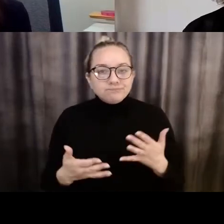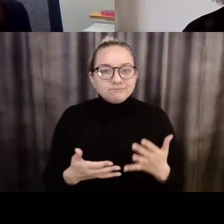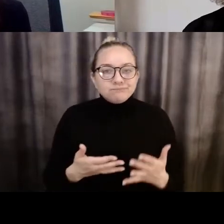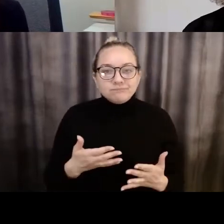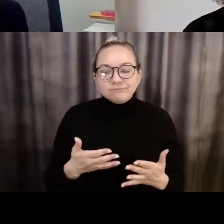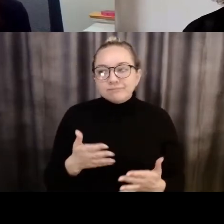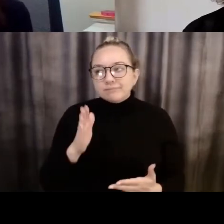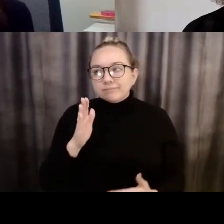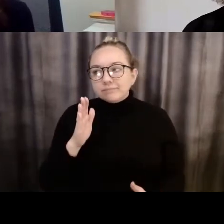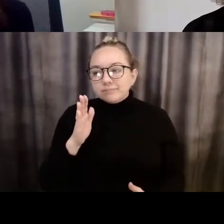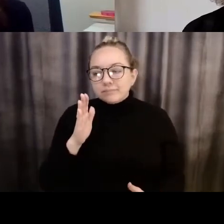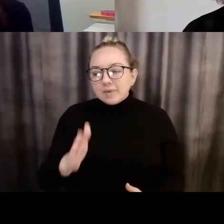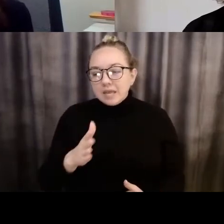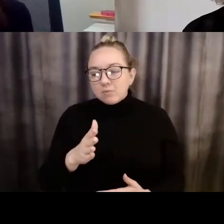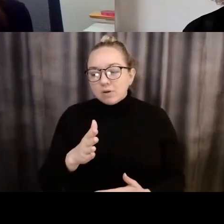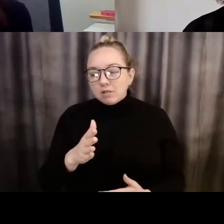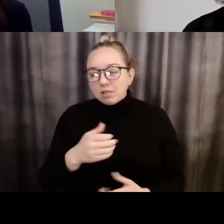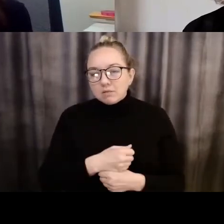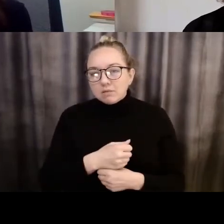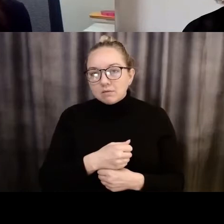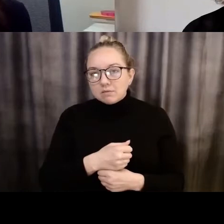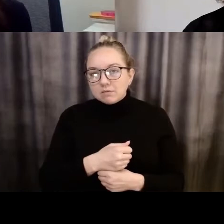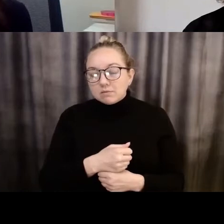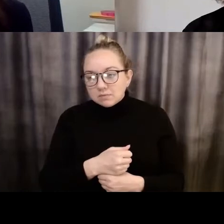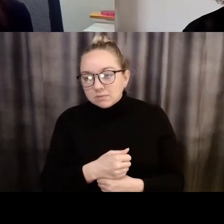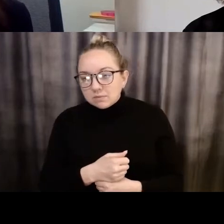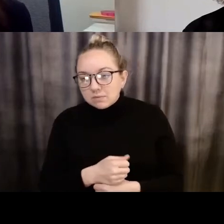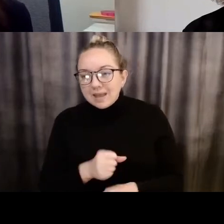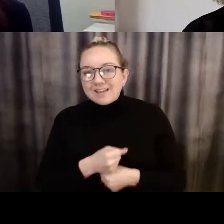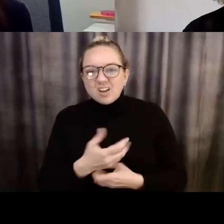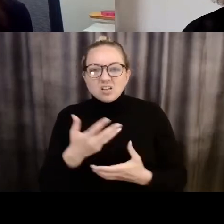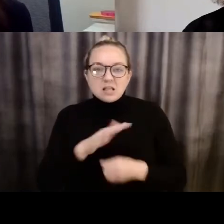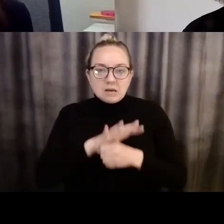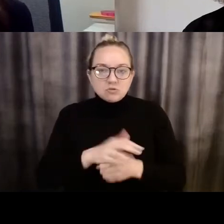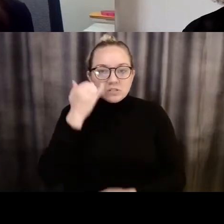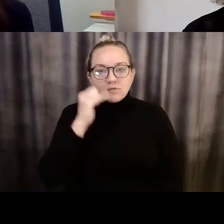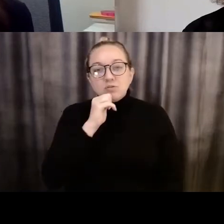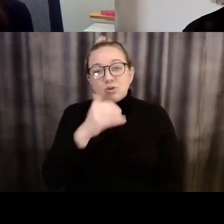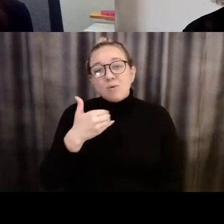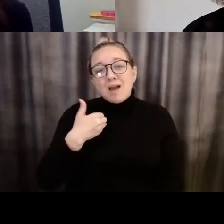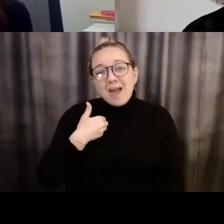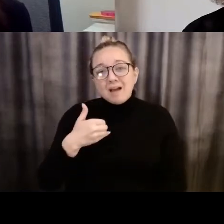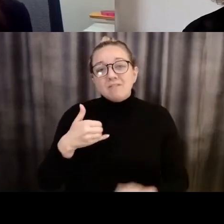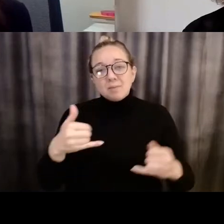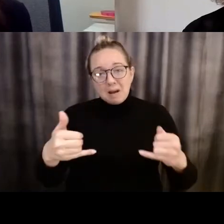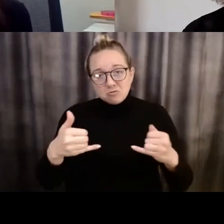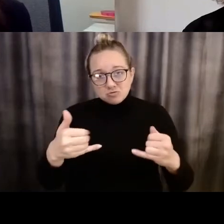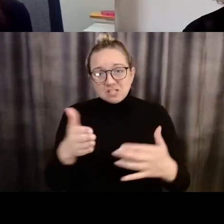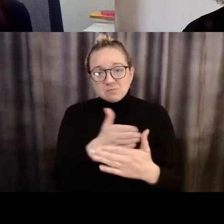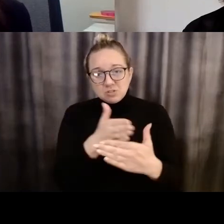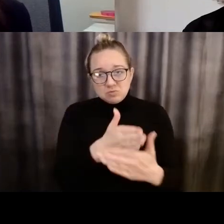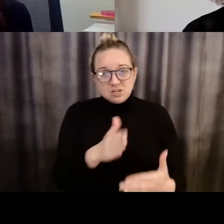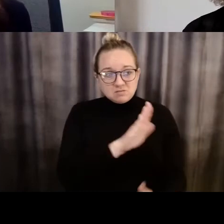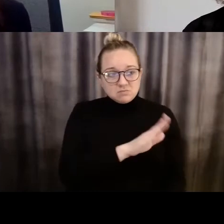of wear and tear on us. So to really think about, again, as others had said, where are those boundaries and then how to keep to